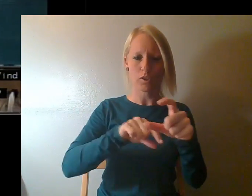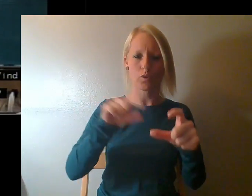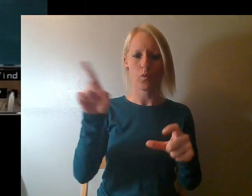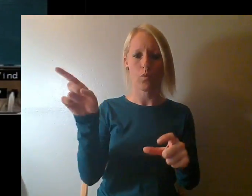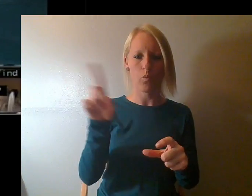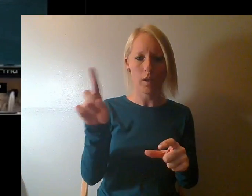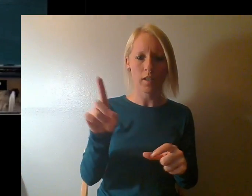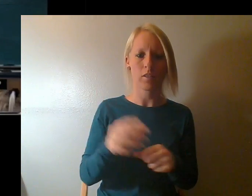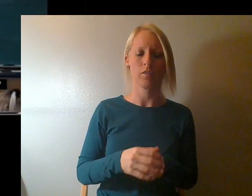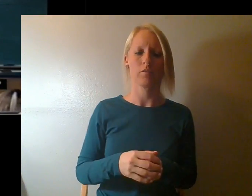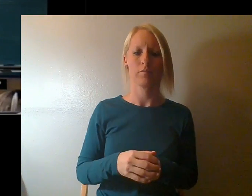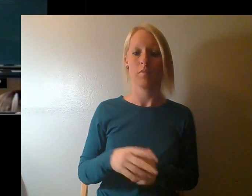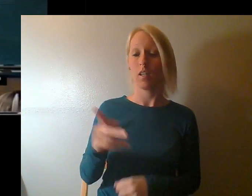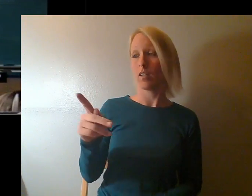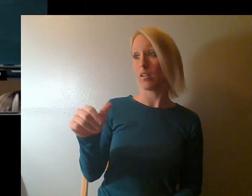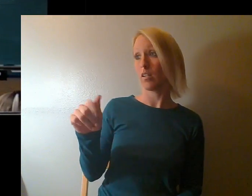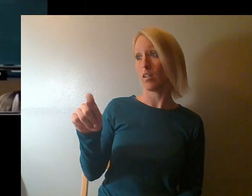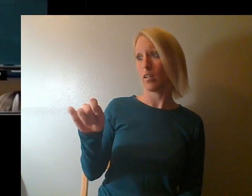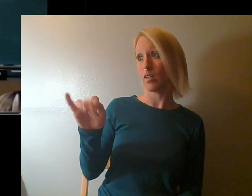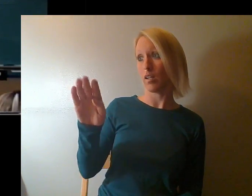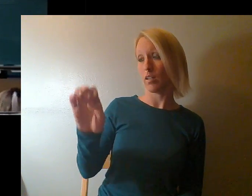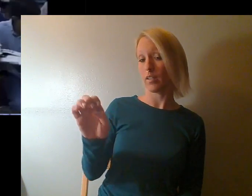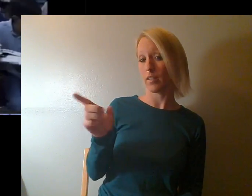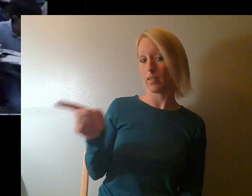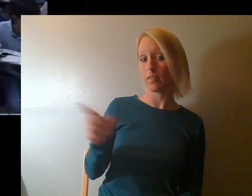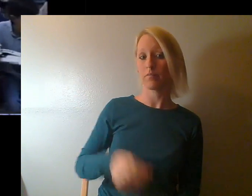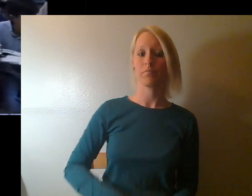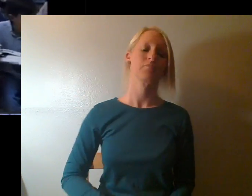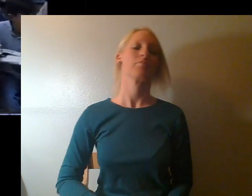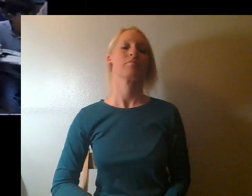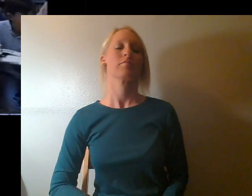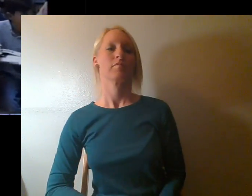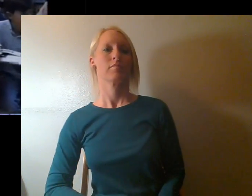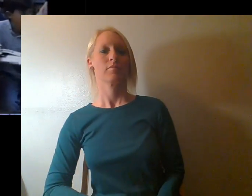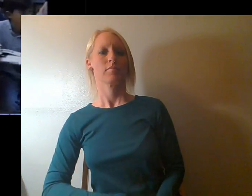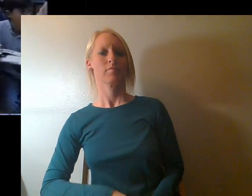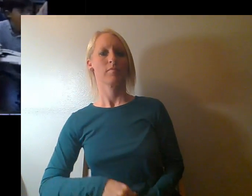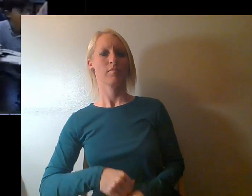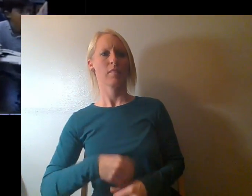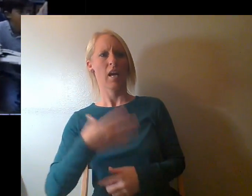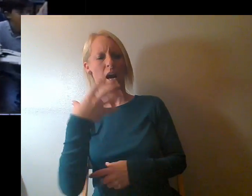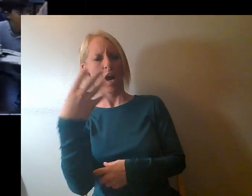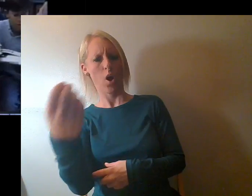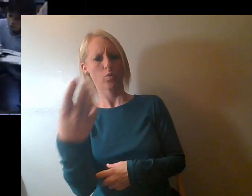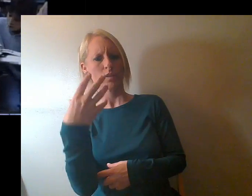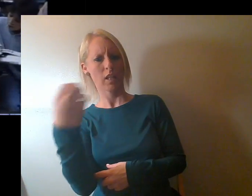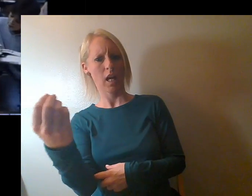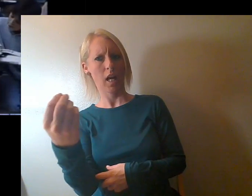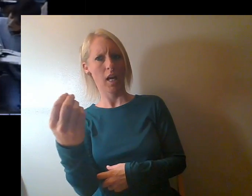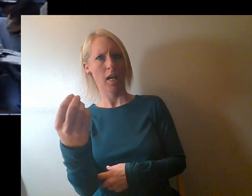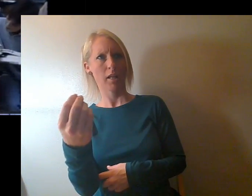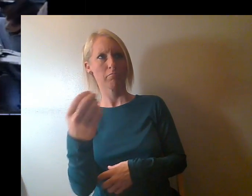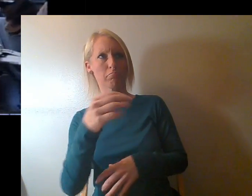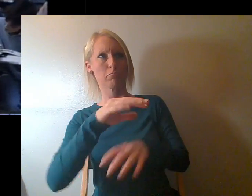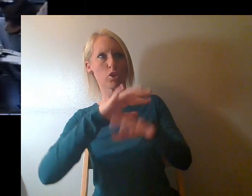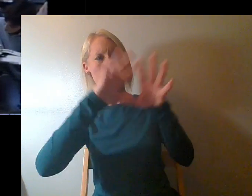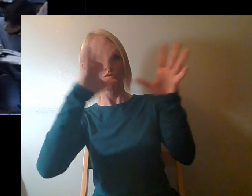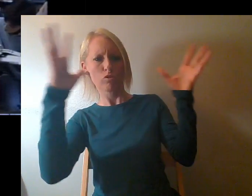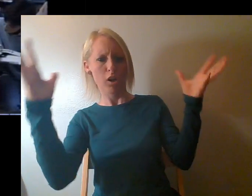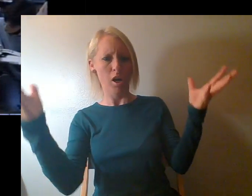Katie? Outside, not outside of the cell. Okay, it is Around the. it. Okay, it surrounds